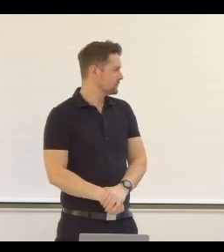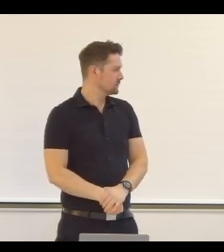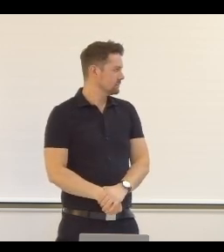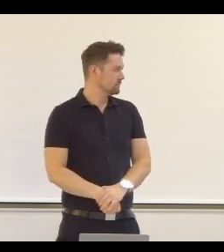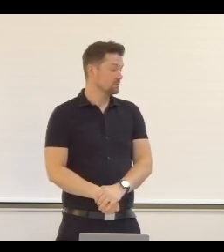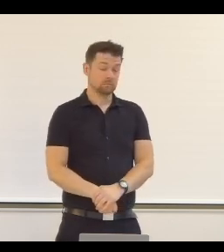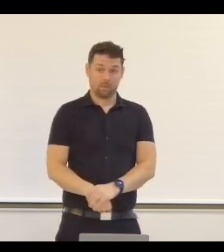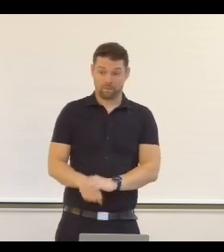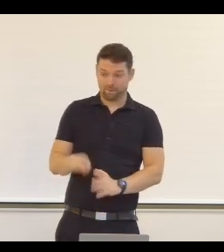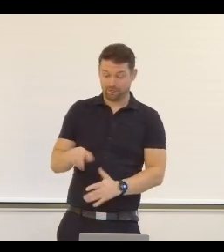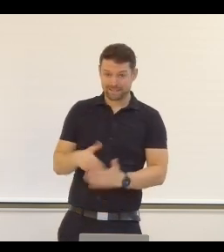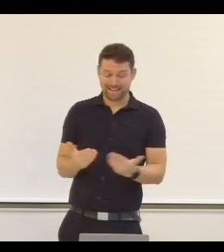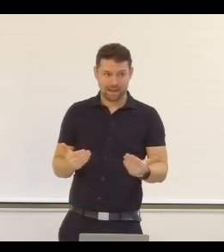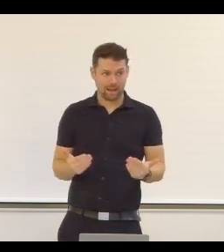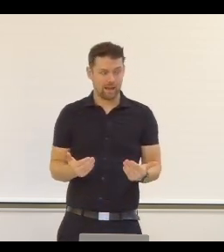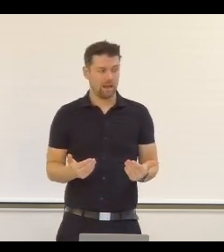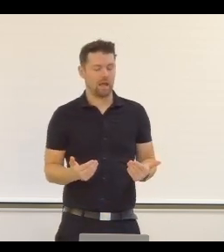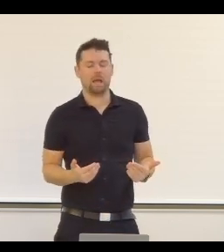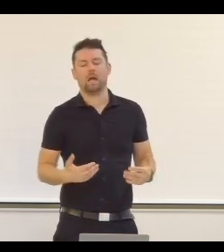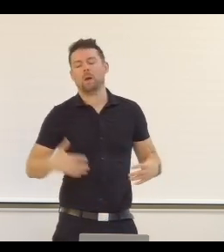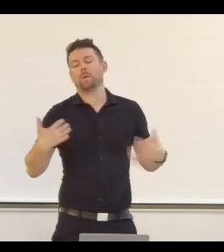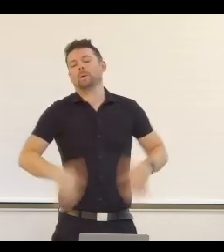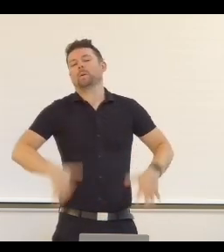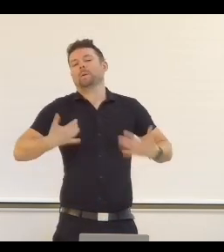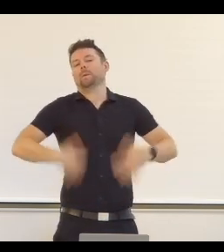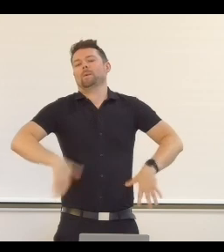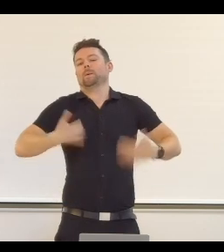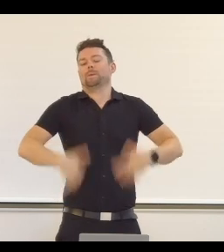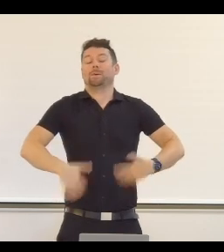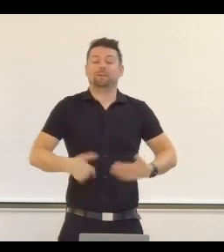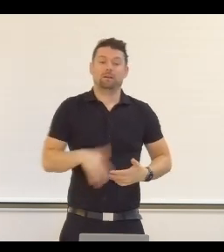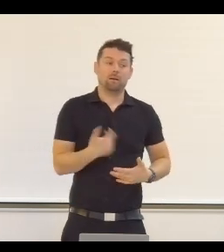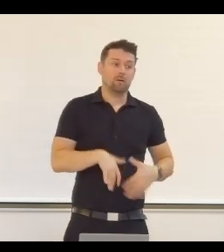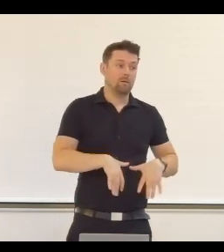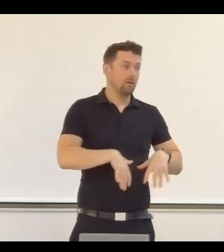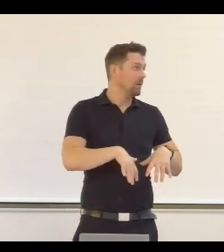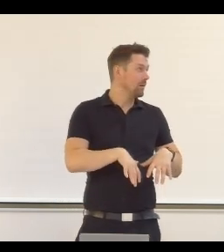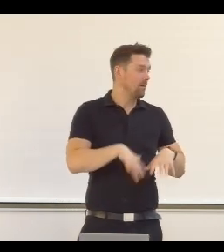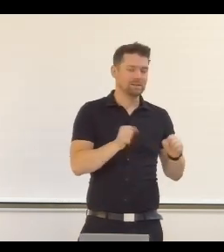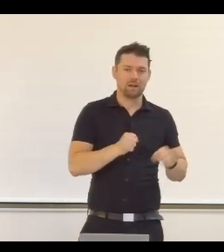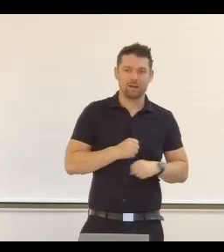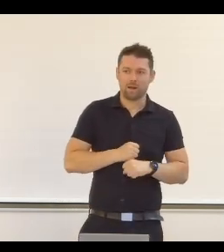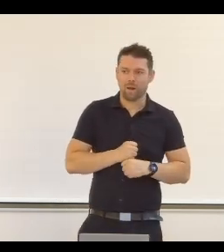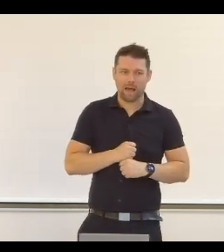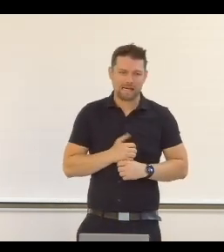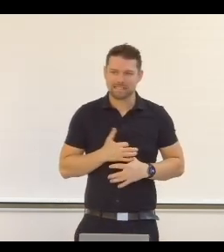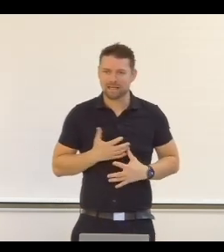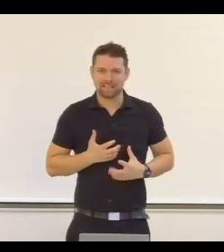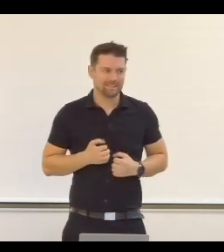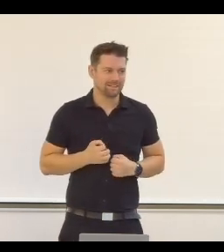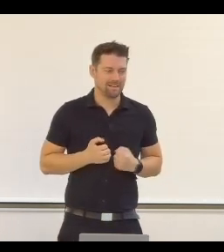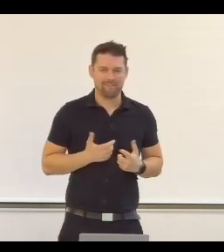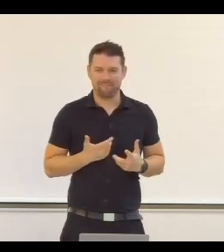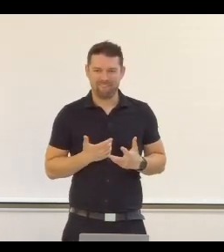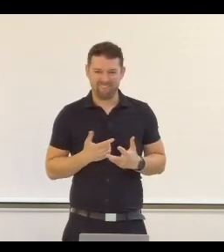This day was amazing. It started a bit tense because, you don't want to mess up